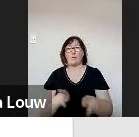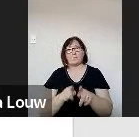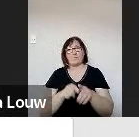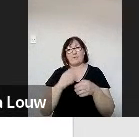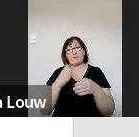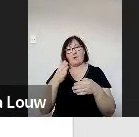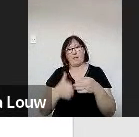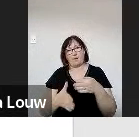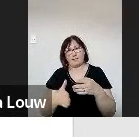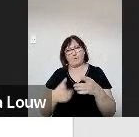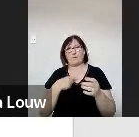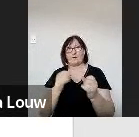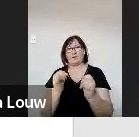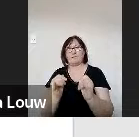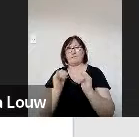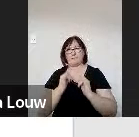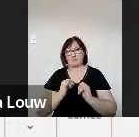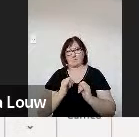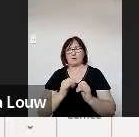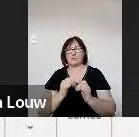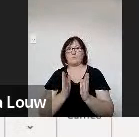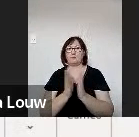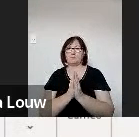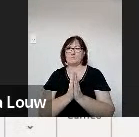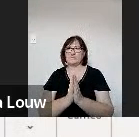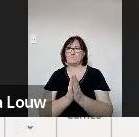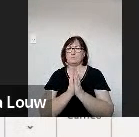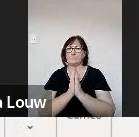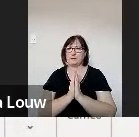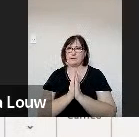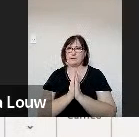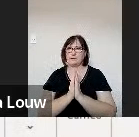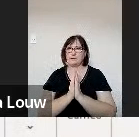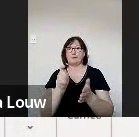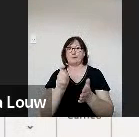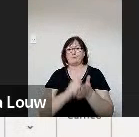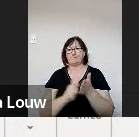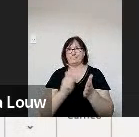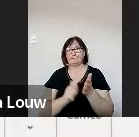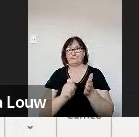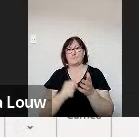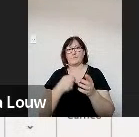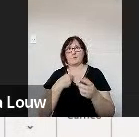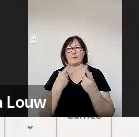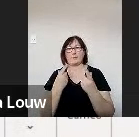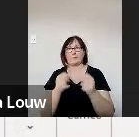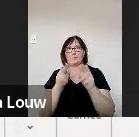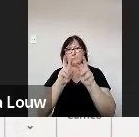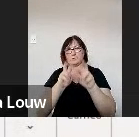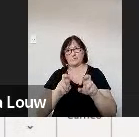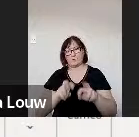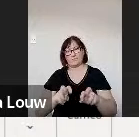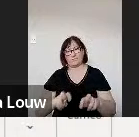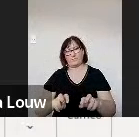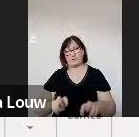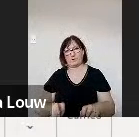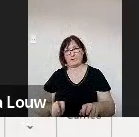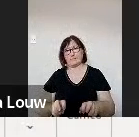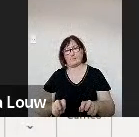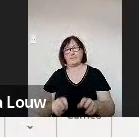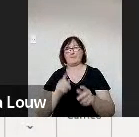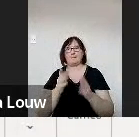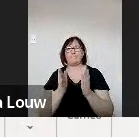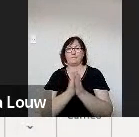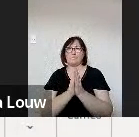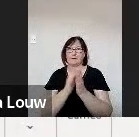invite you to please ensure that you fill in the survey that the system is going to prompt you to fill in. That will be